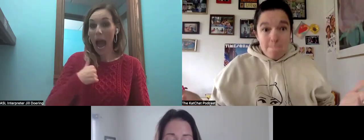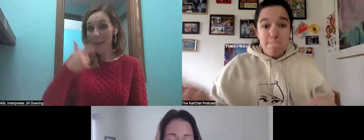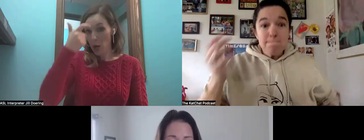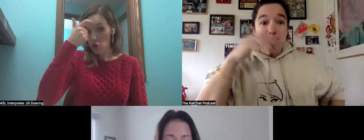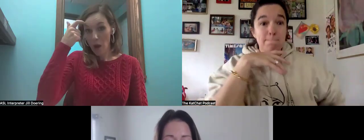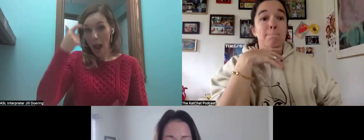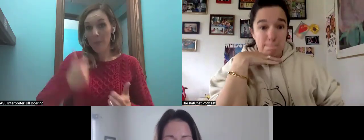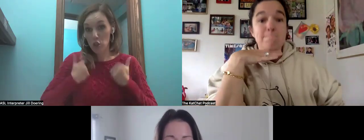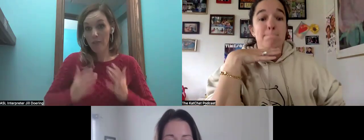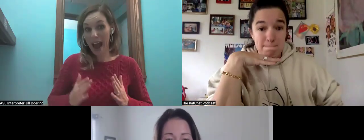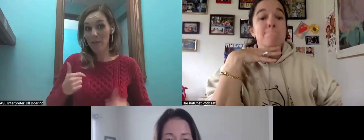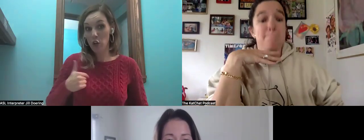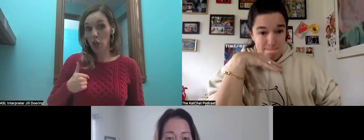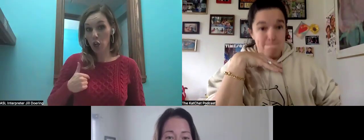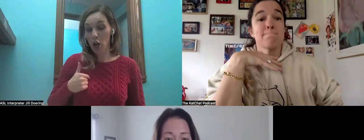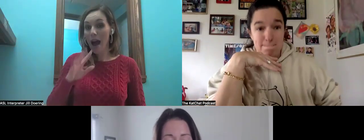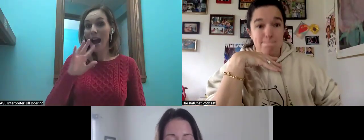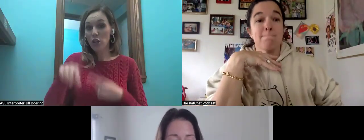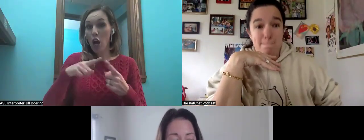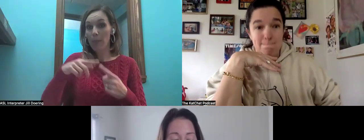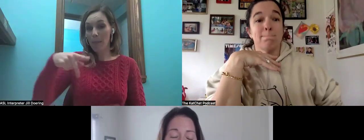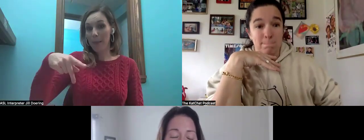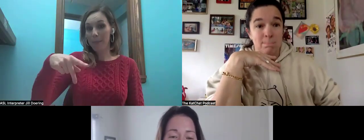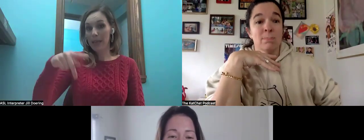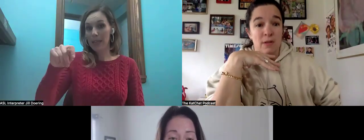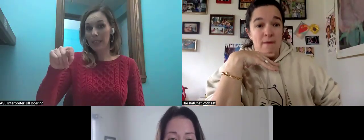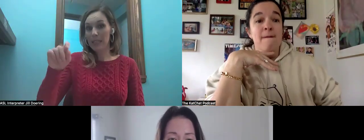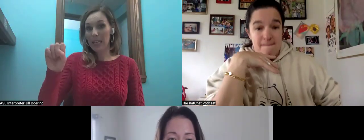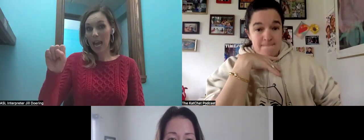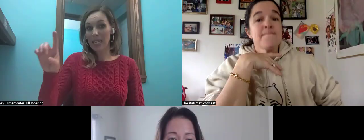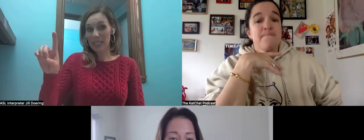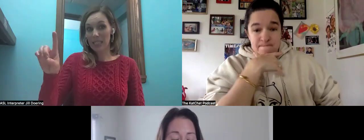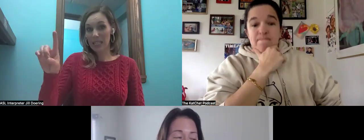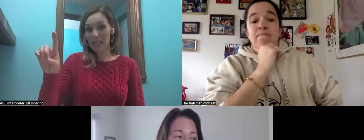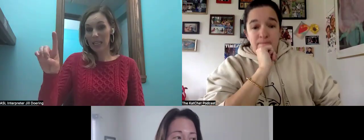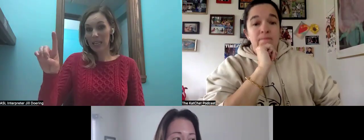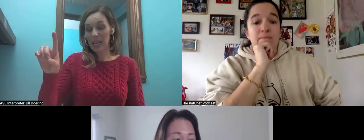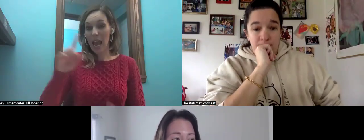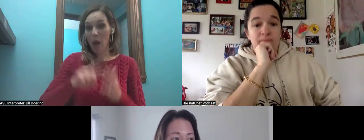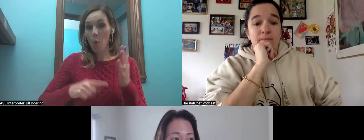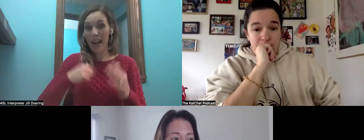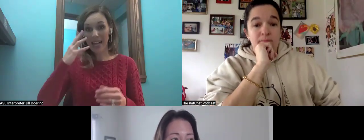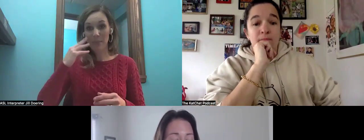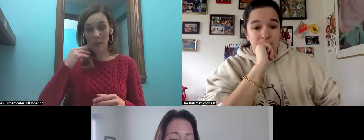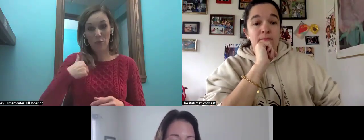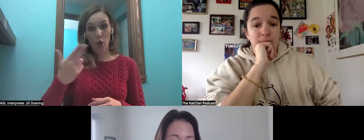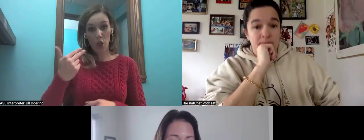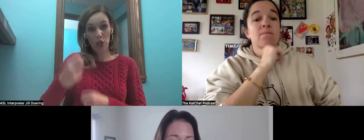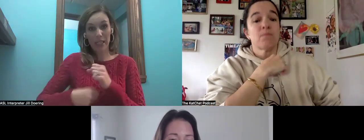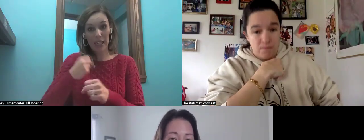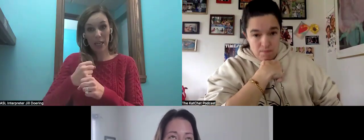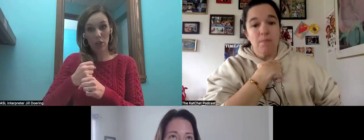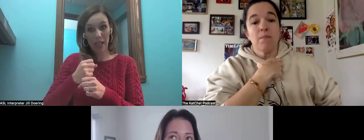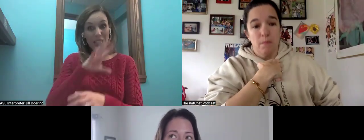and I talk about my PTSD and what I went through in my memoir for 13 years. And writing